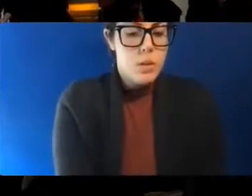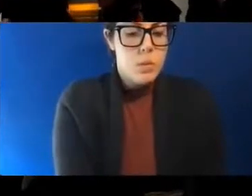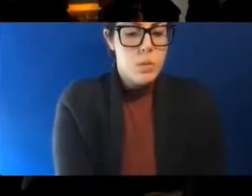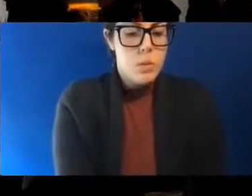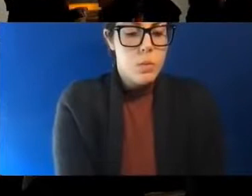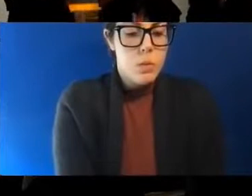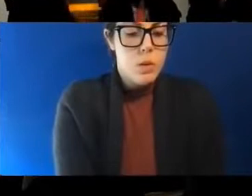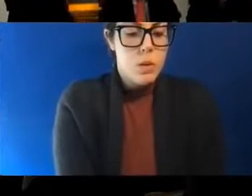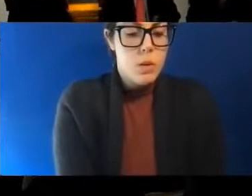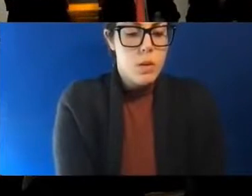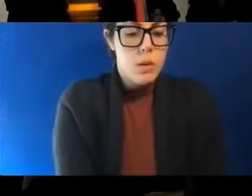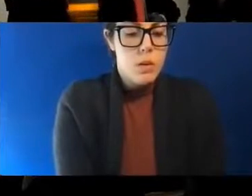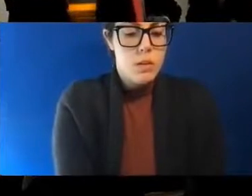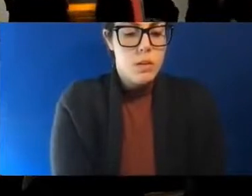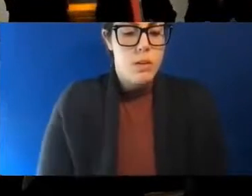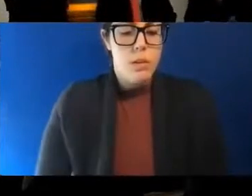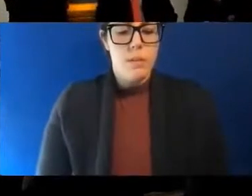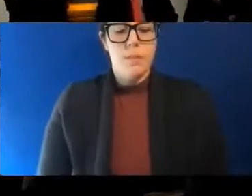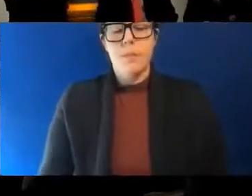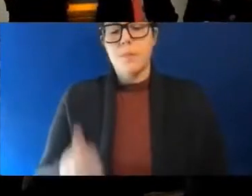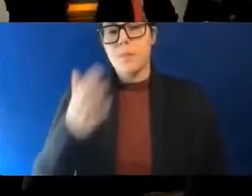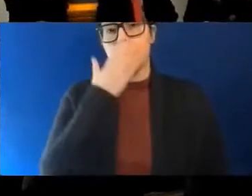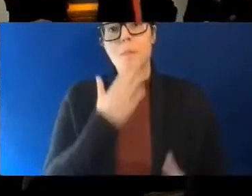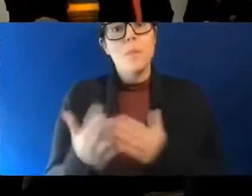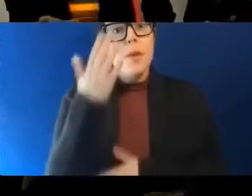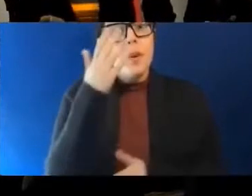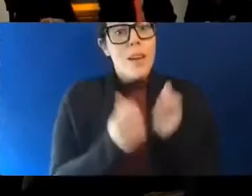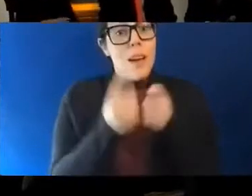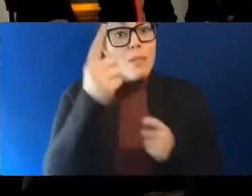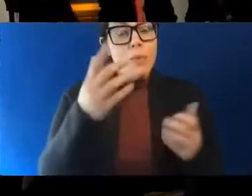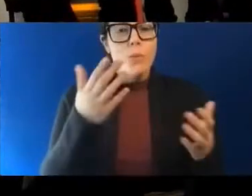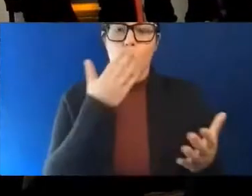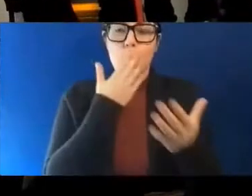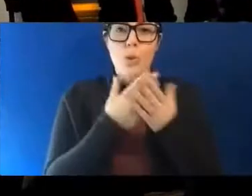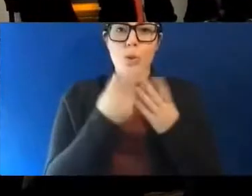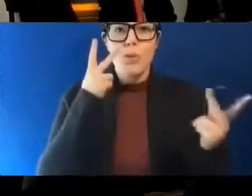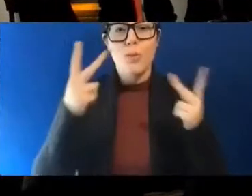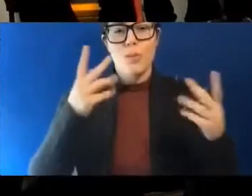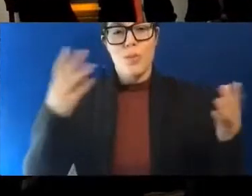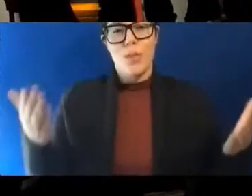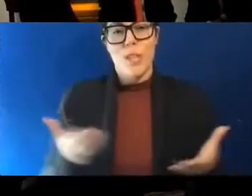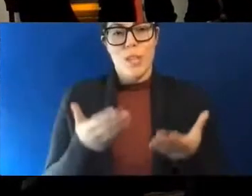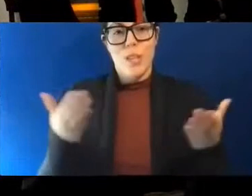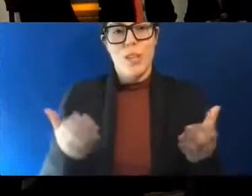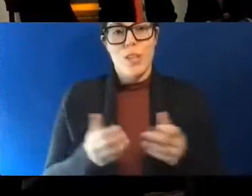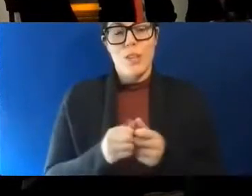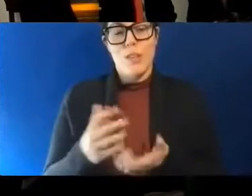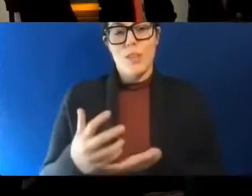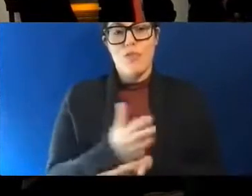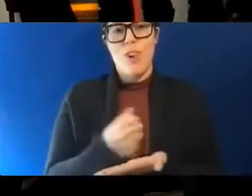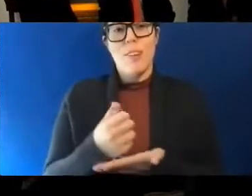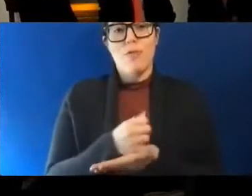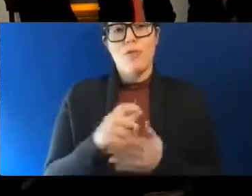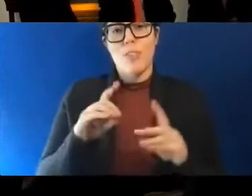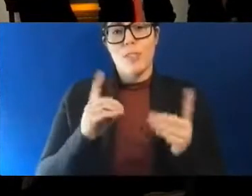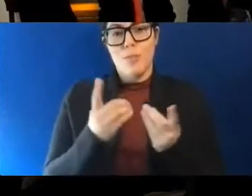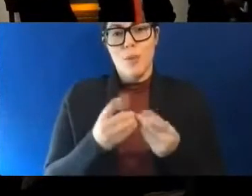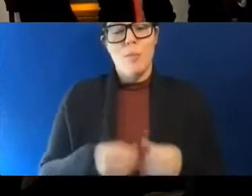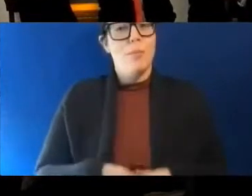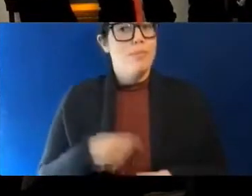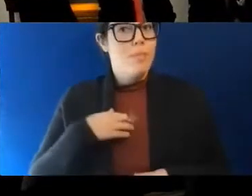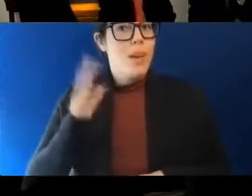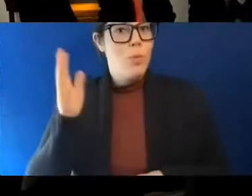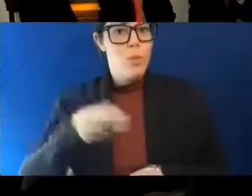Good morning to everyone. It is so good to see you here at the Treasury Department. And I will